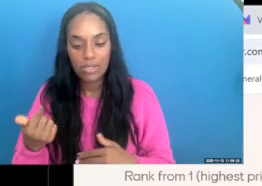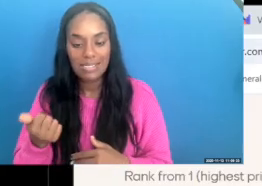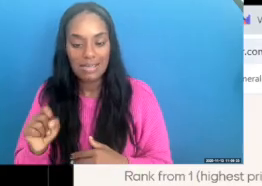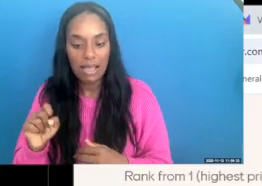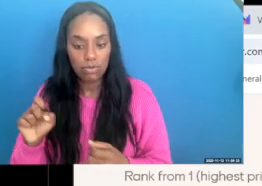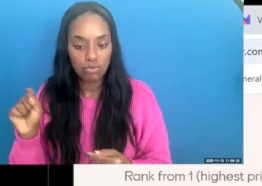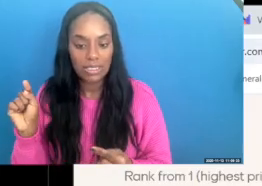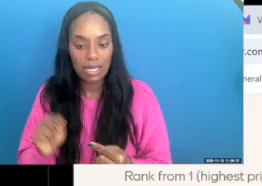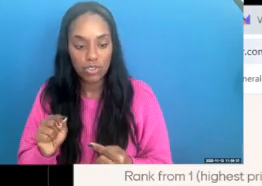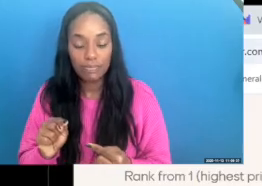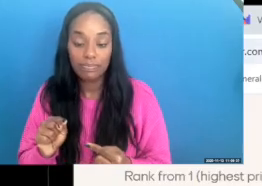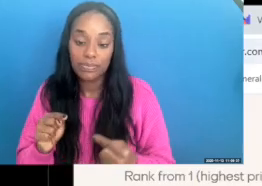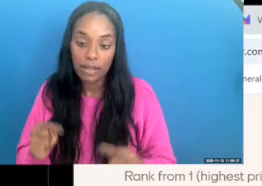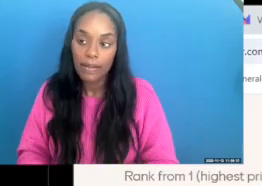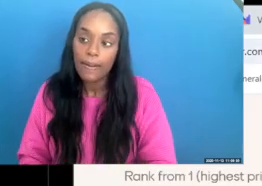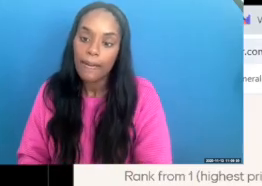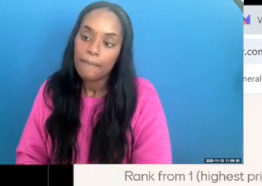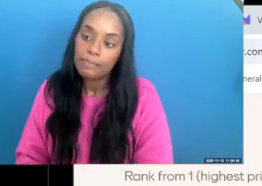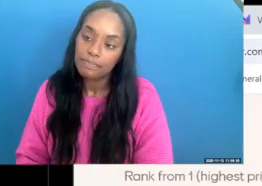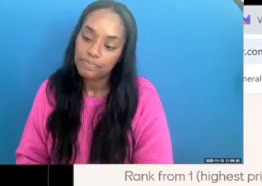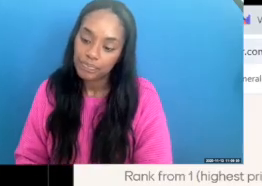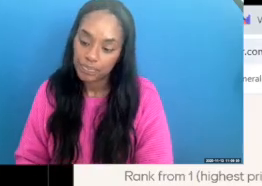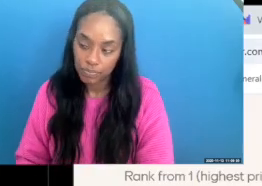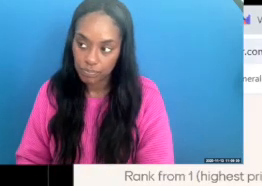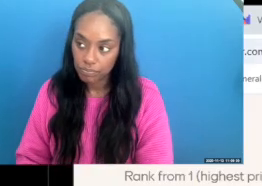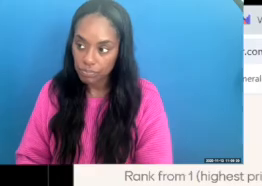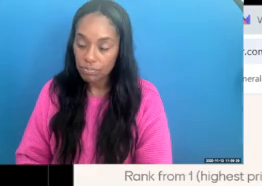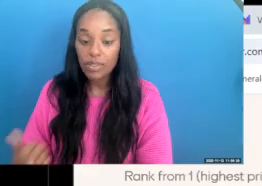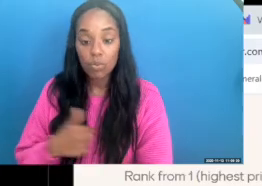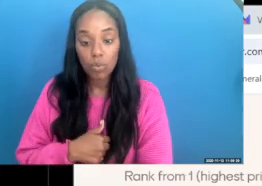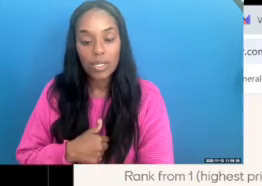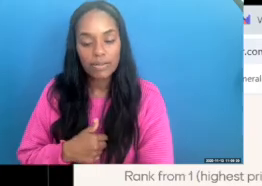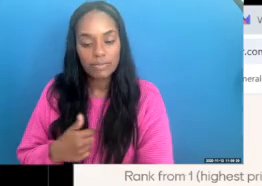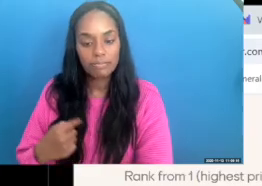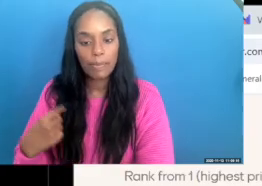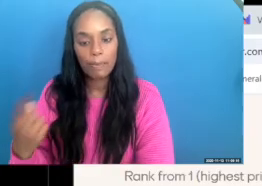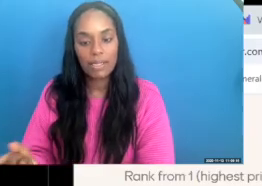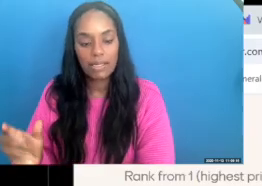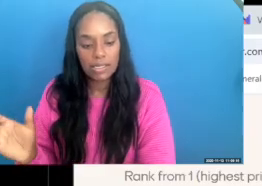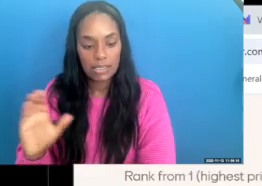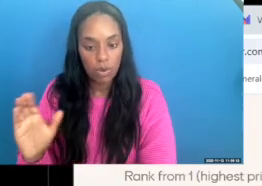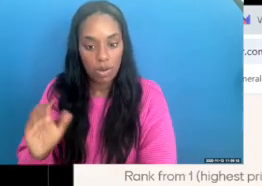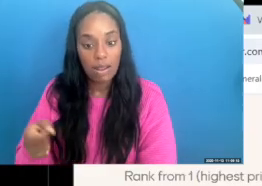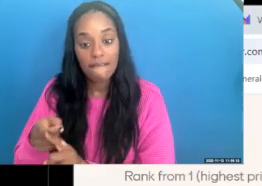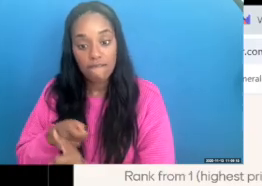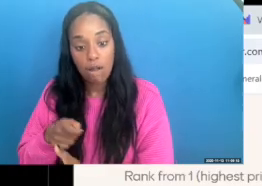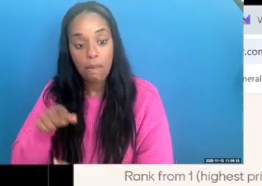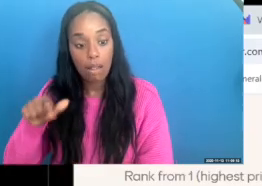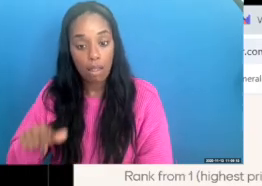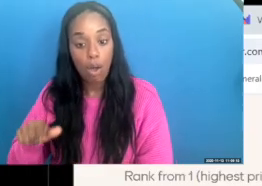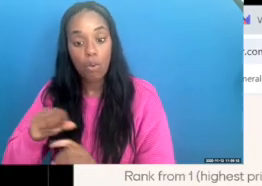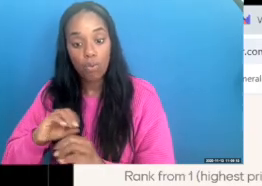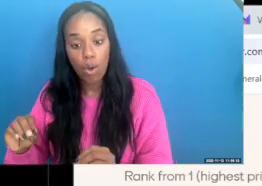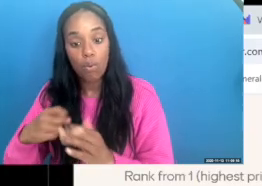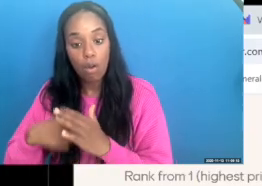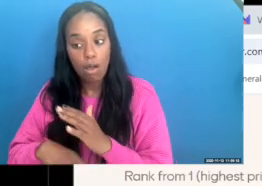additives really to supplement in terms of greenhouse gas reductions and just the kind of and we've